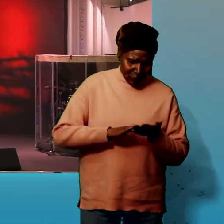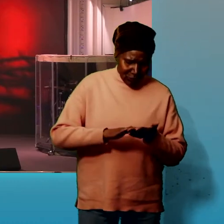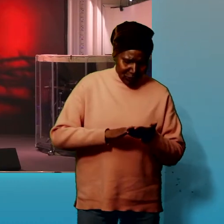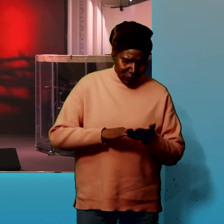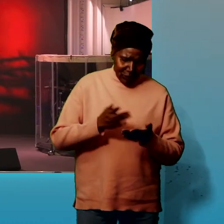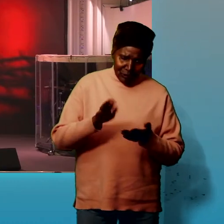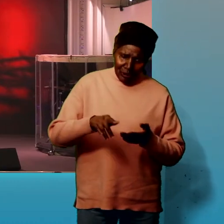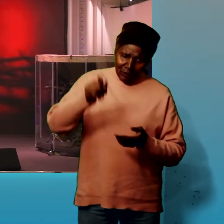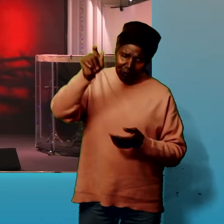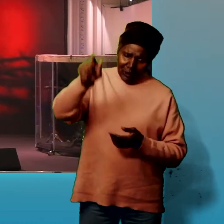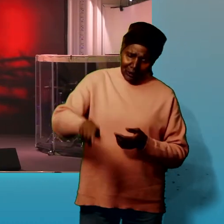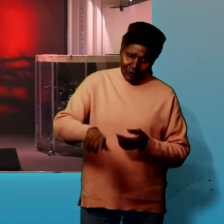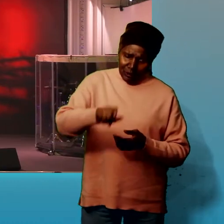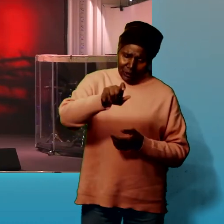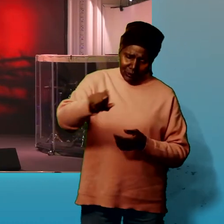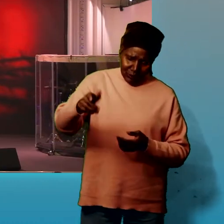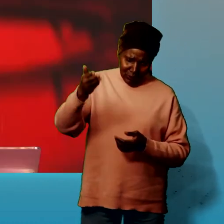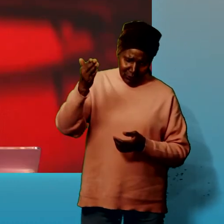Calvary.